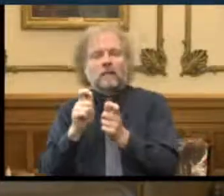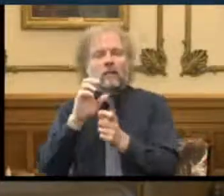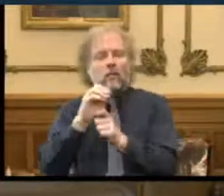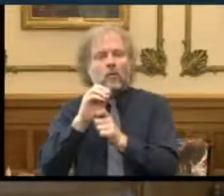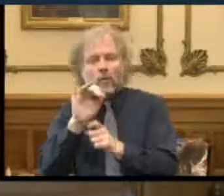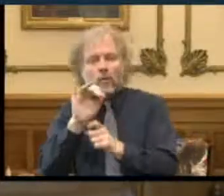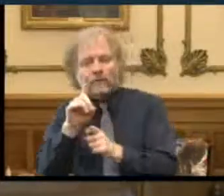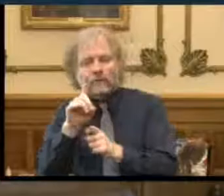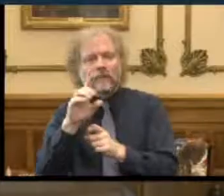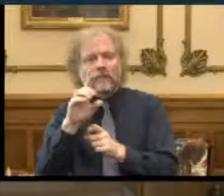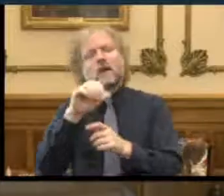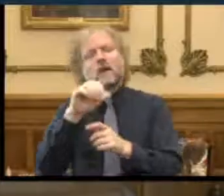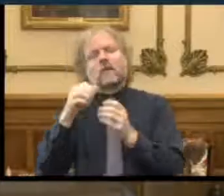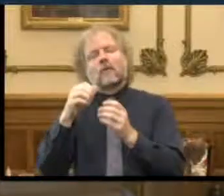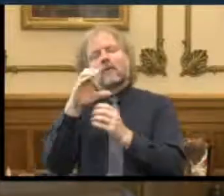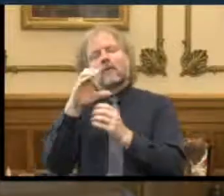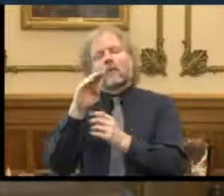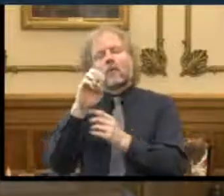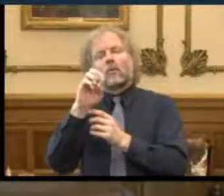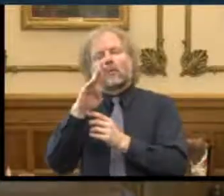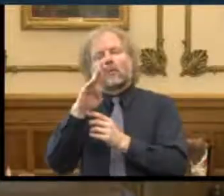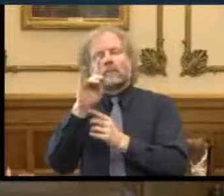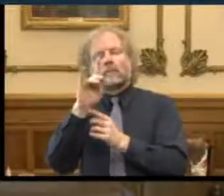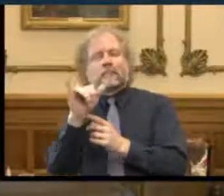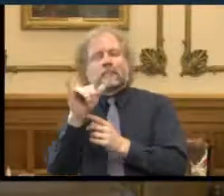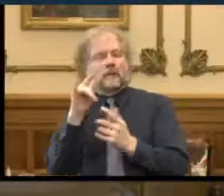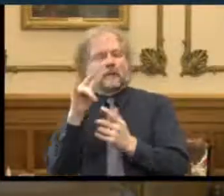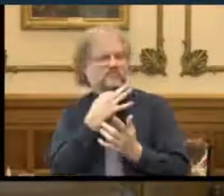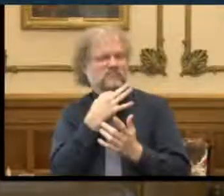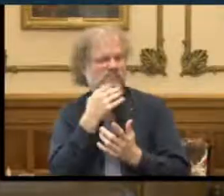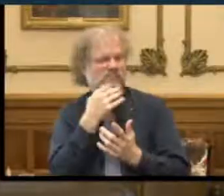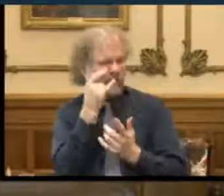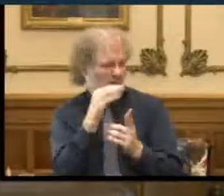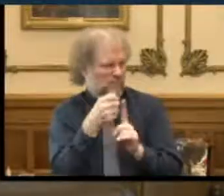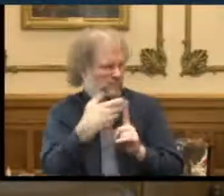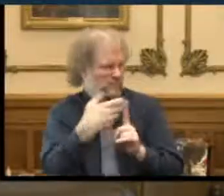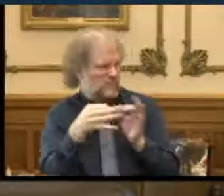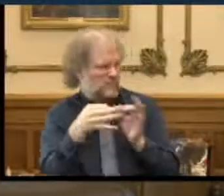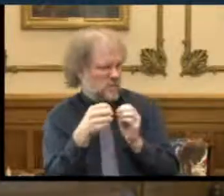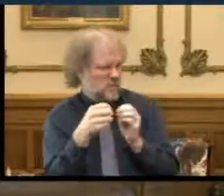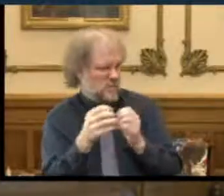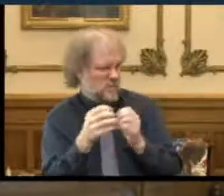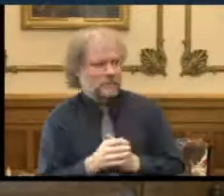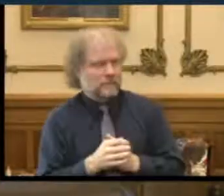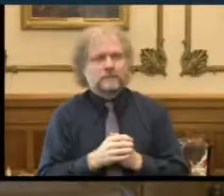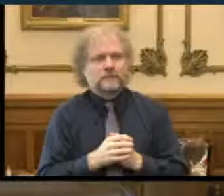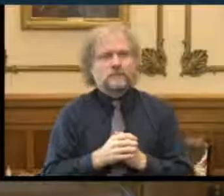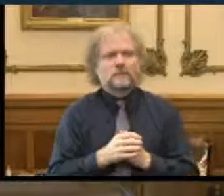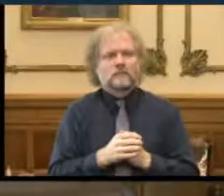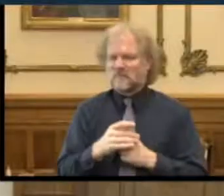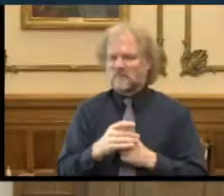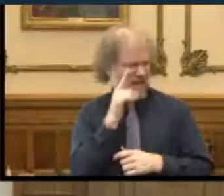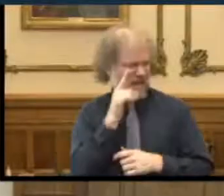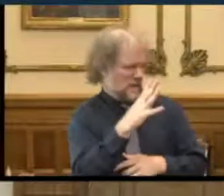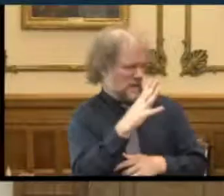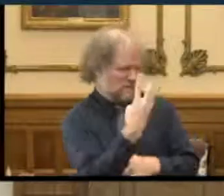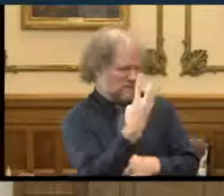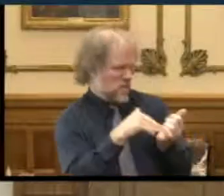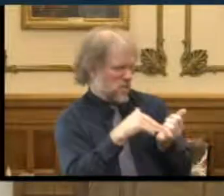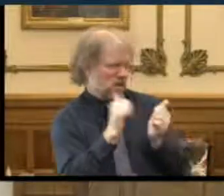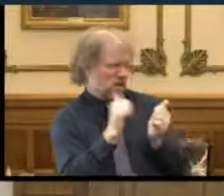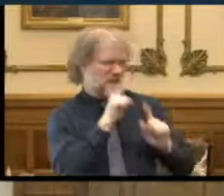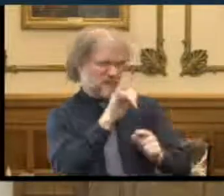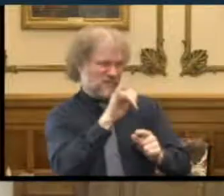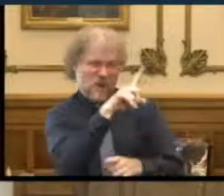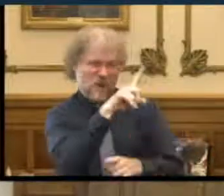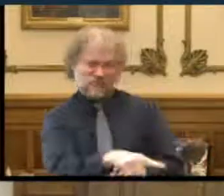underlying comorbidities as contributing factors. And I was wondering if you could expand on that. I think there's about 4 doctors that can expand on